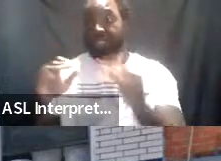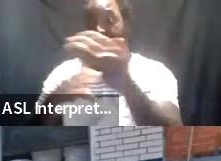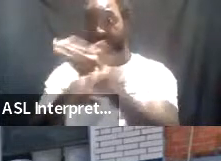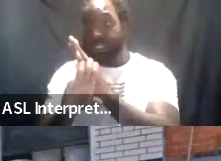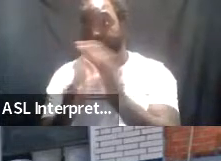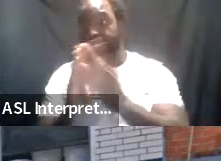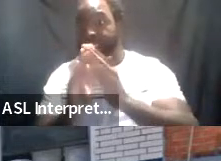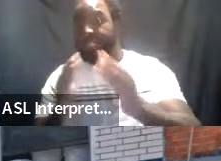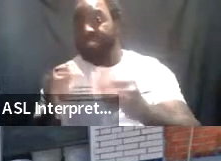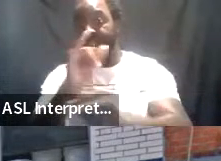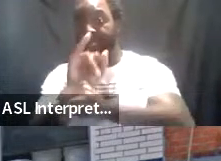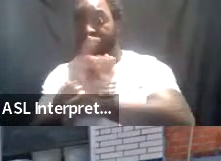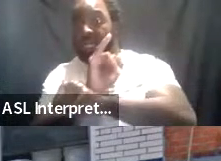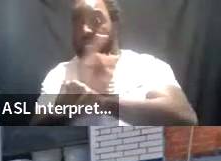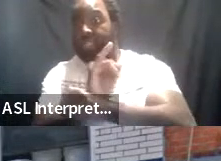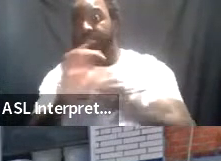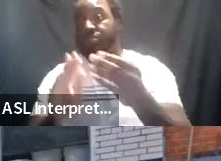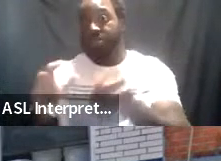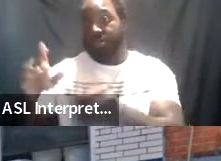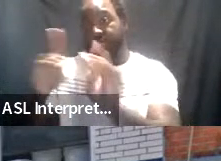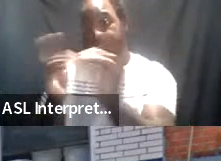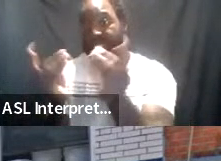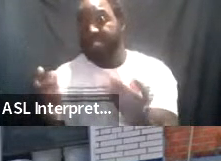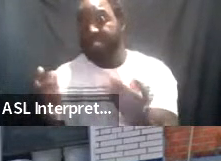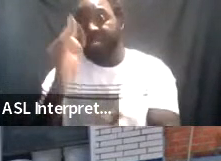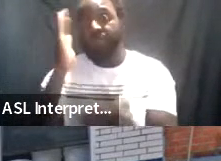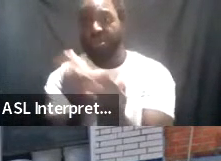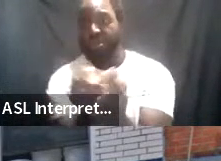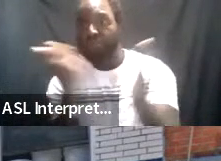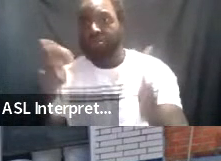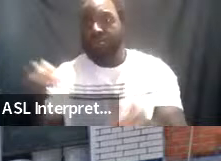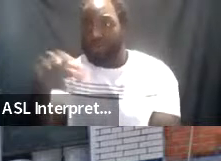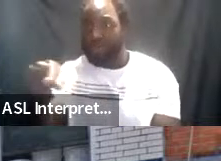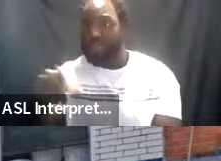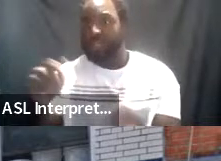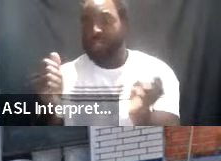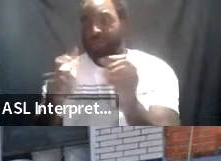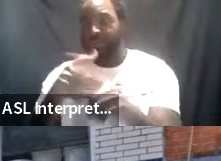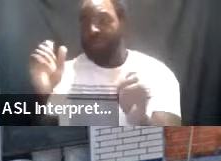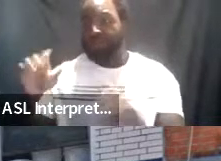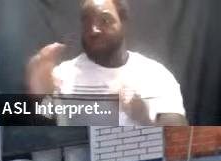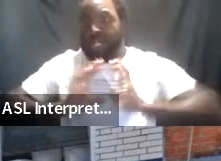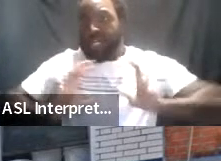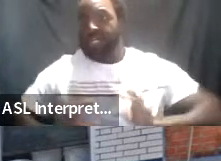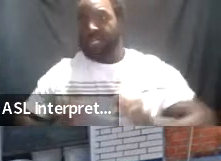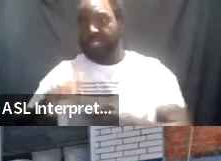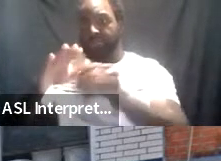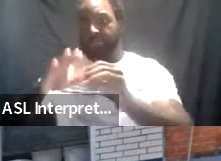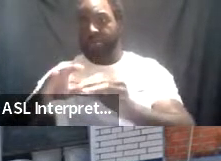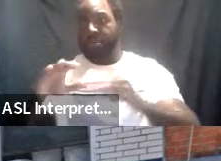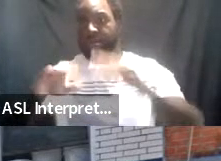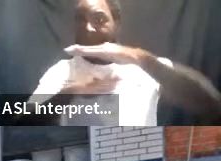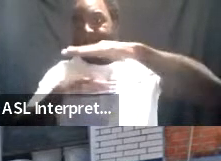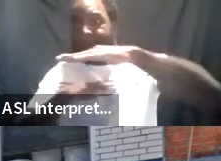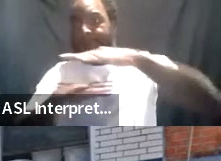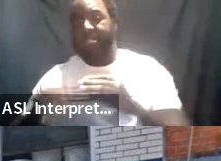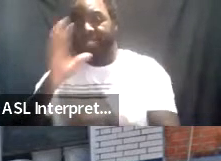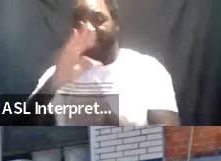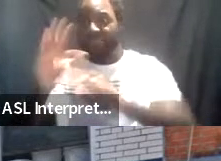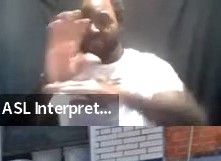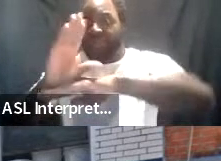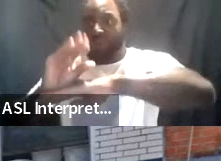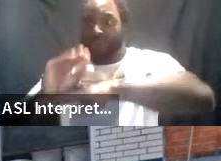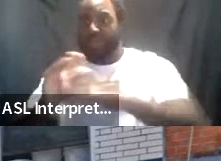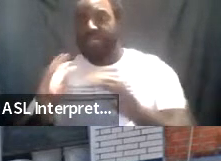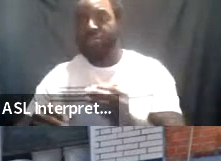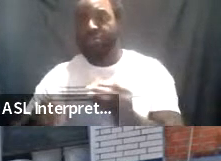districts. And this would remove them from the customer base that they've grown and would reduce the vibrancy and the economic